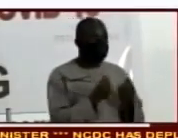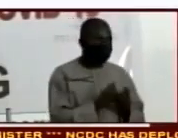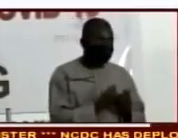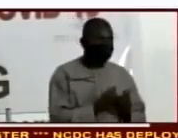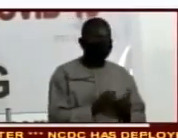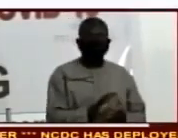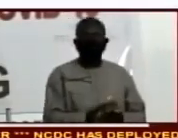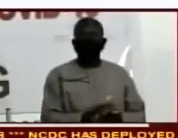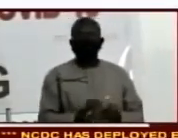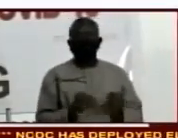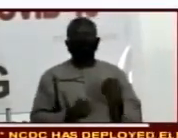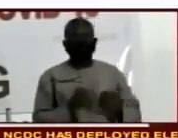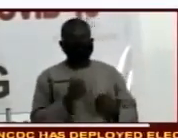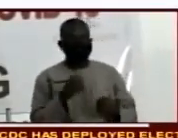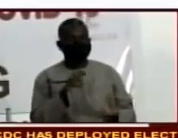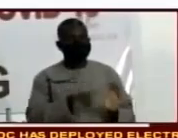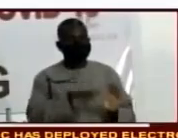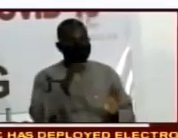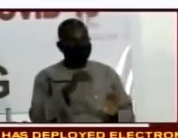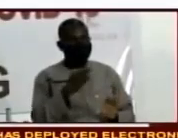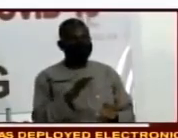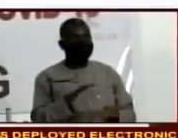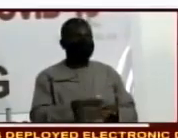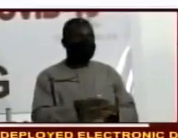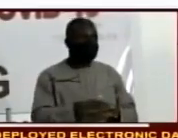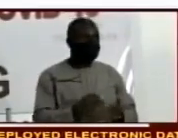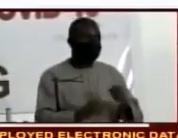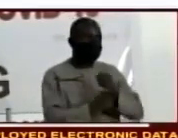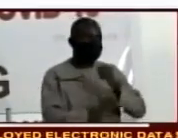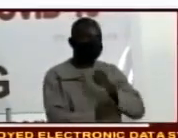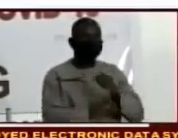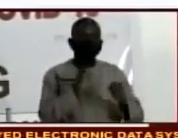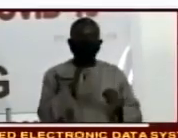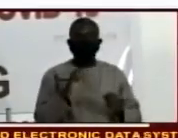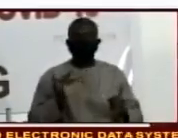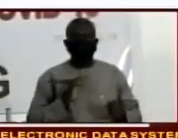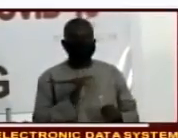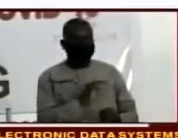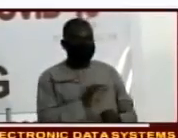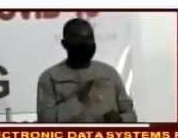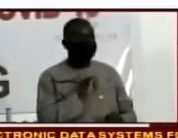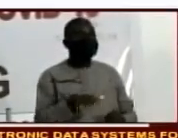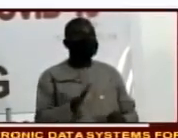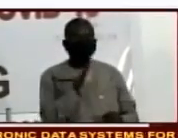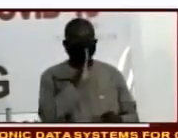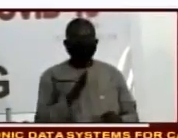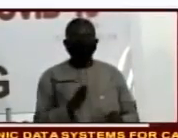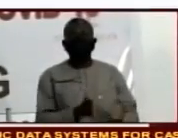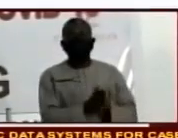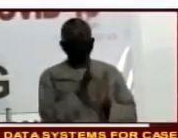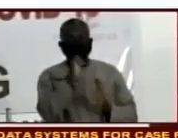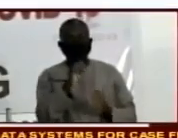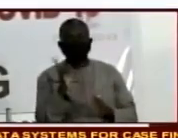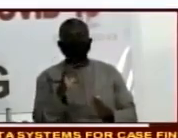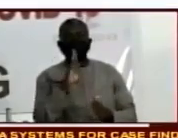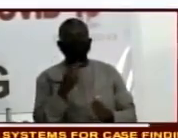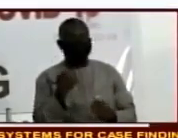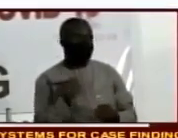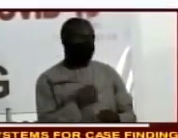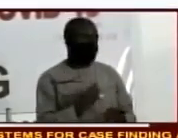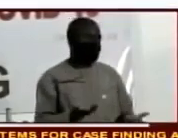of the Albinos Association is a member of that TWG. So I think I should be asking him, where are we? Because I'm waiting